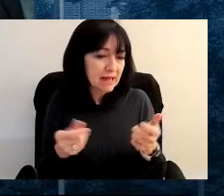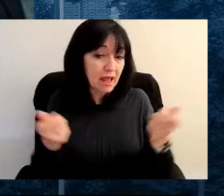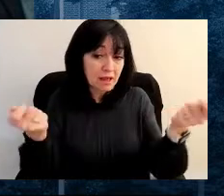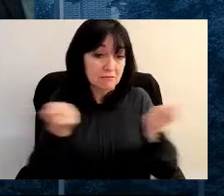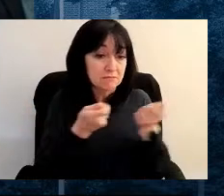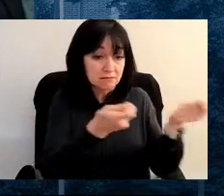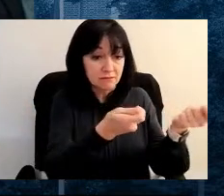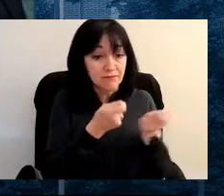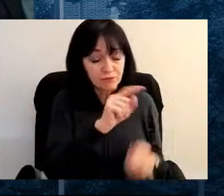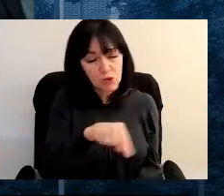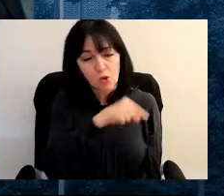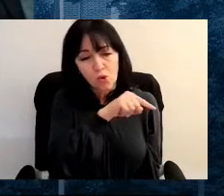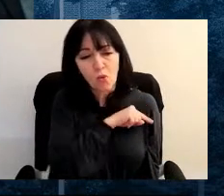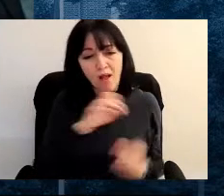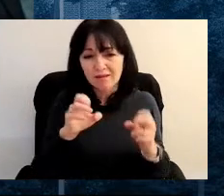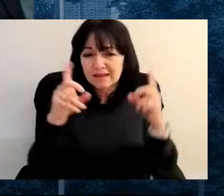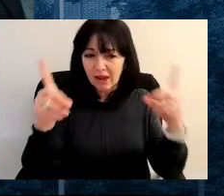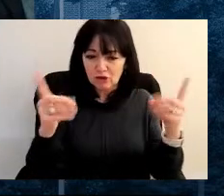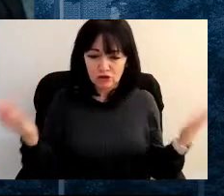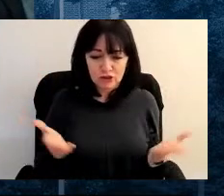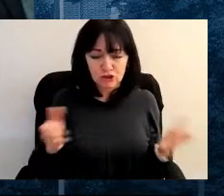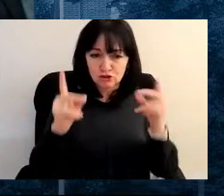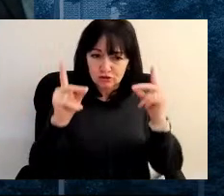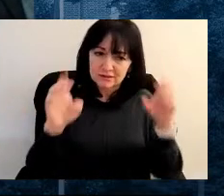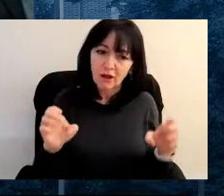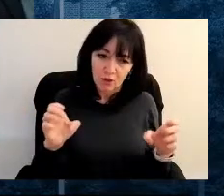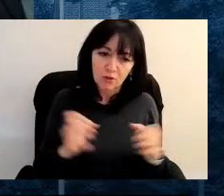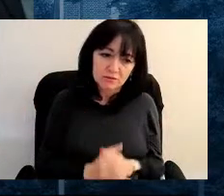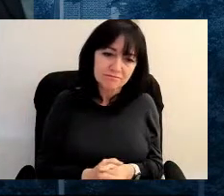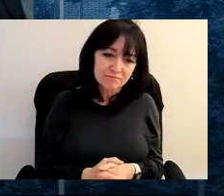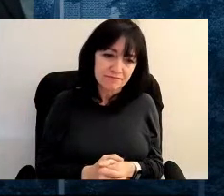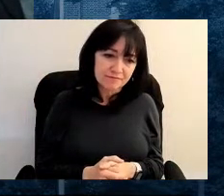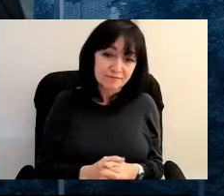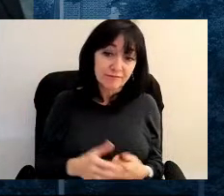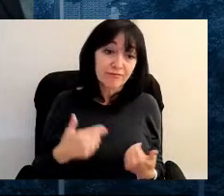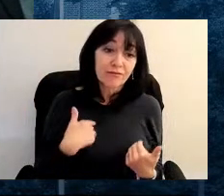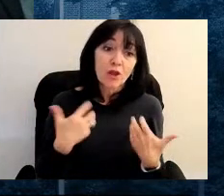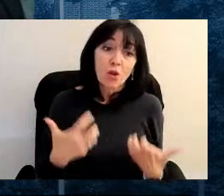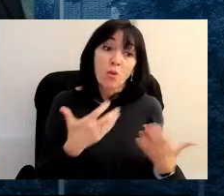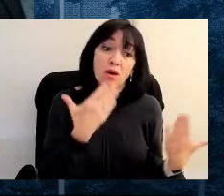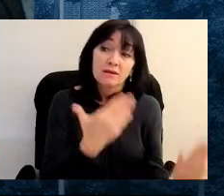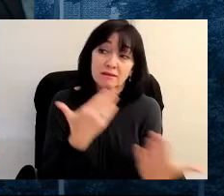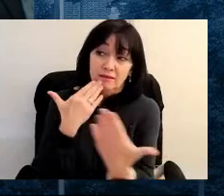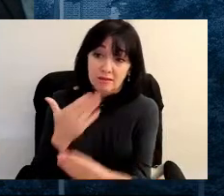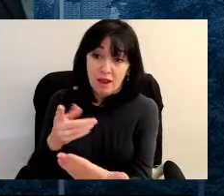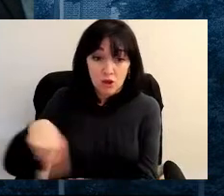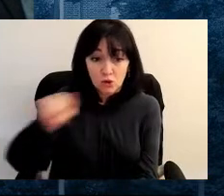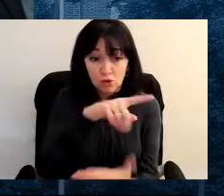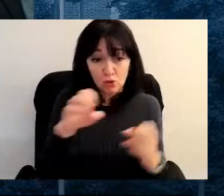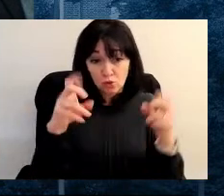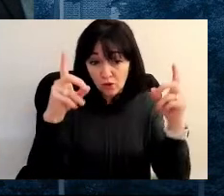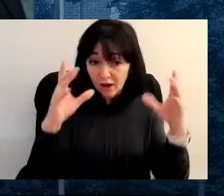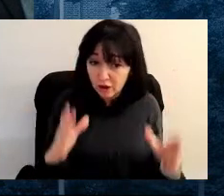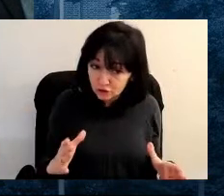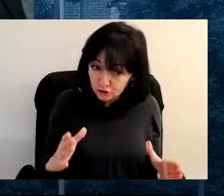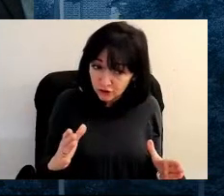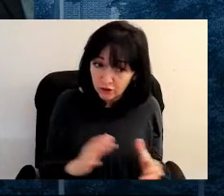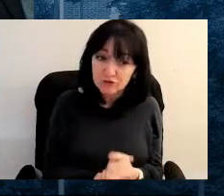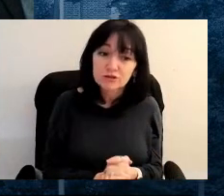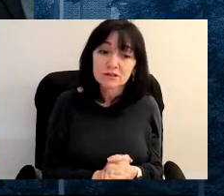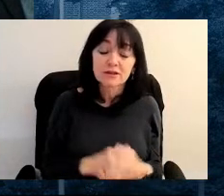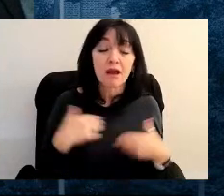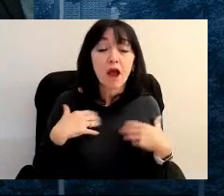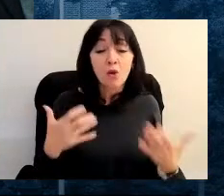quality educators in Delaware. On behalf of those educators, thank you again to all involved for taking this much needed and meaningful initial step in